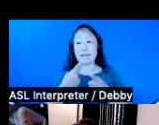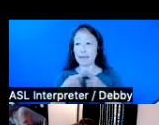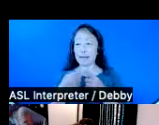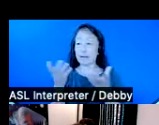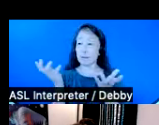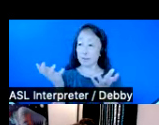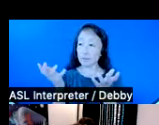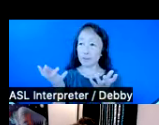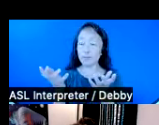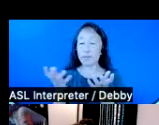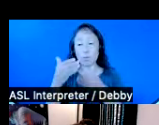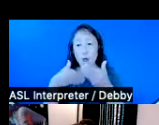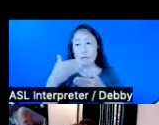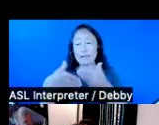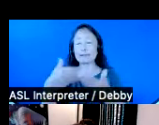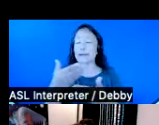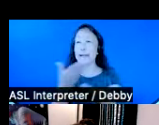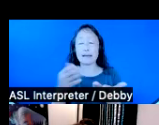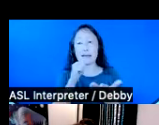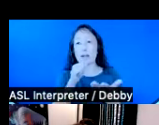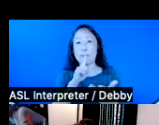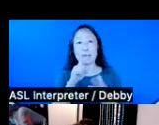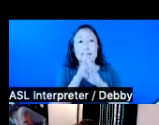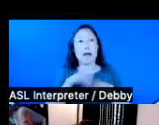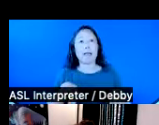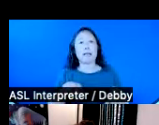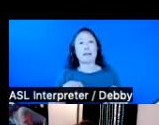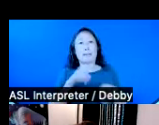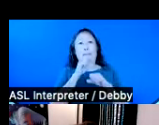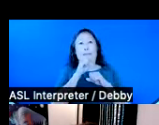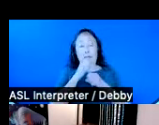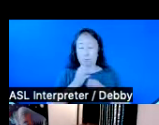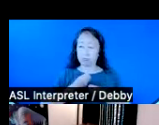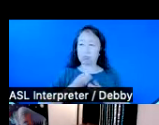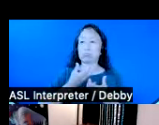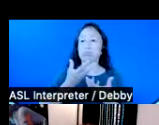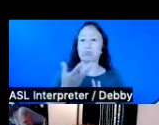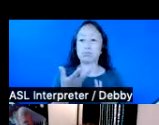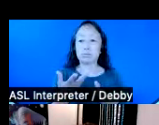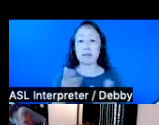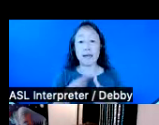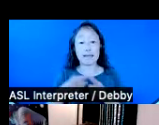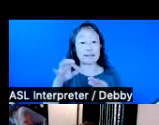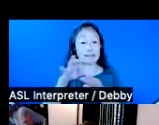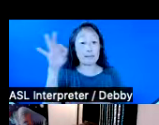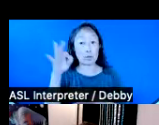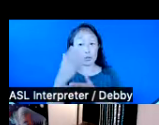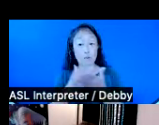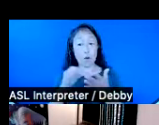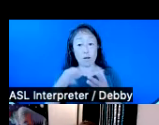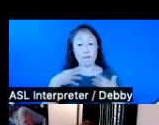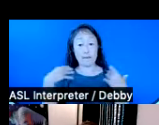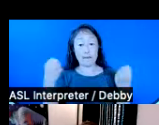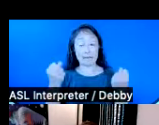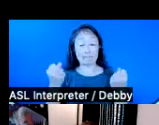of silence. Then the spiritual aspect of healing all of the trauma, especially, you know, I don't